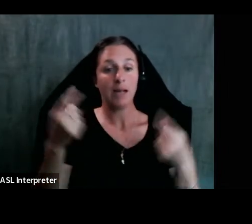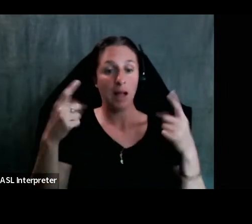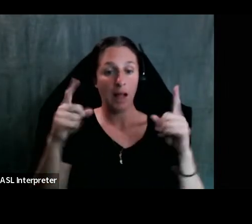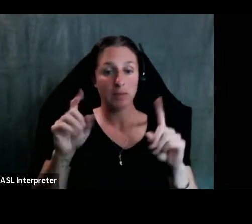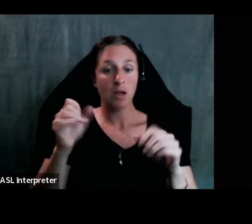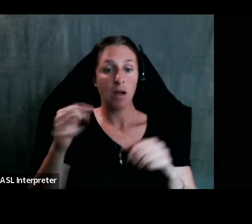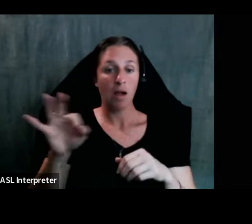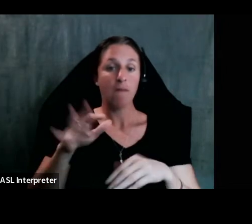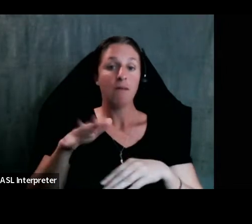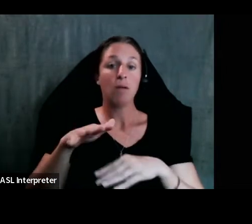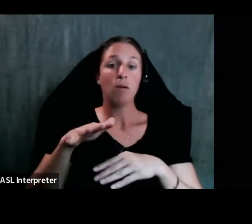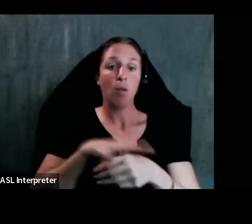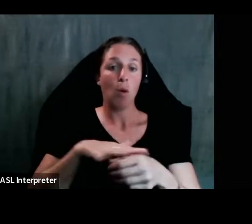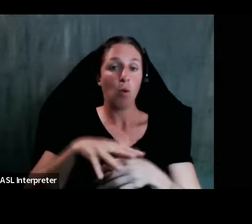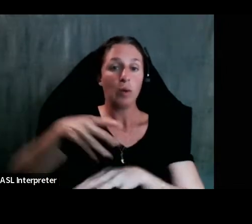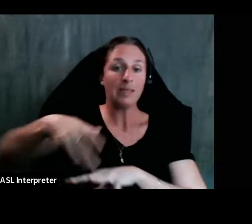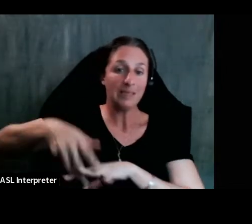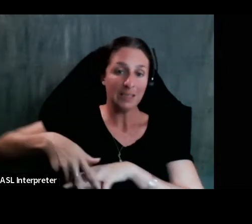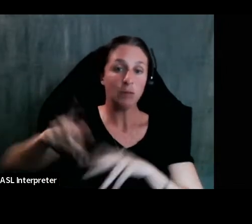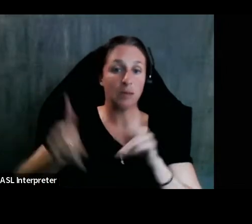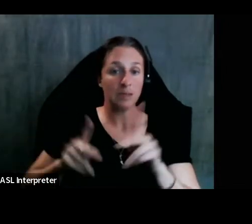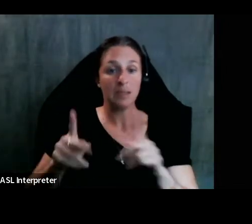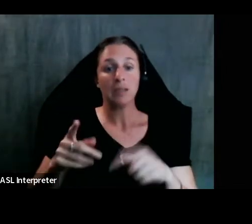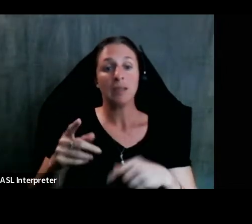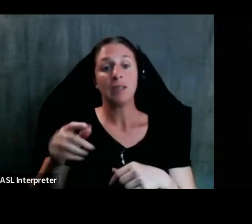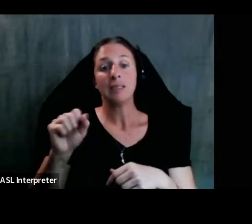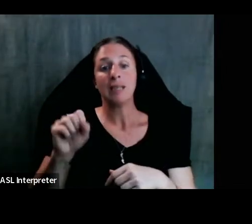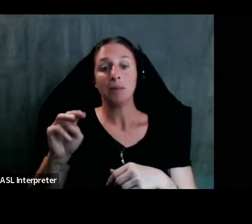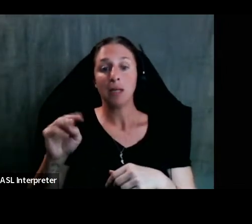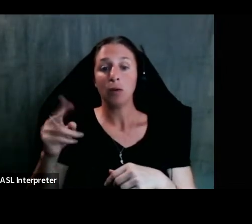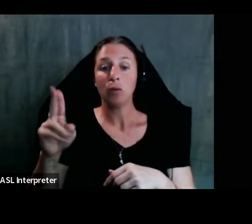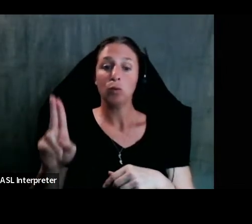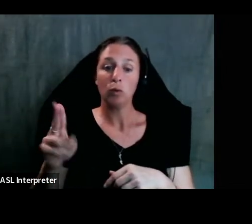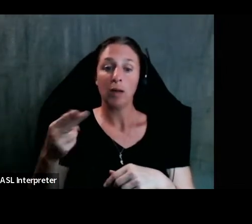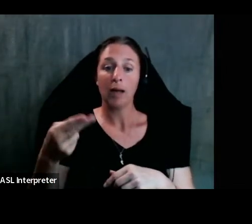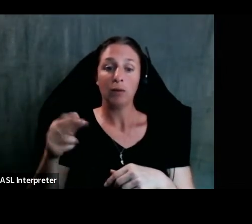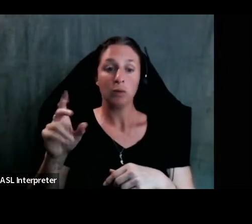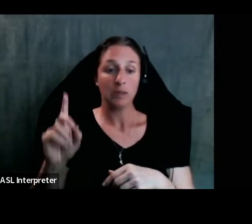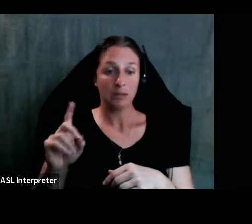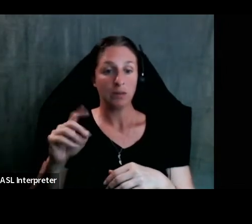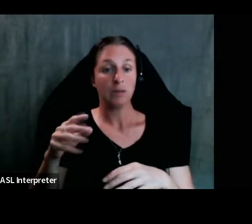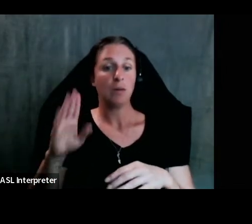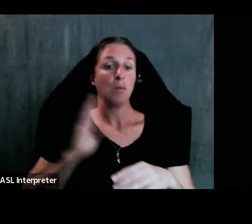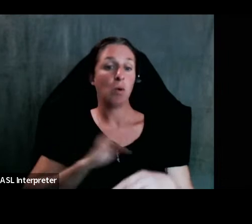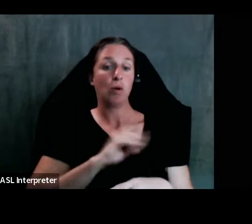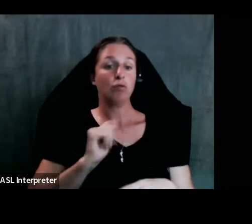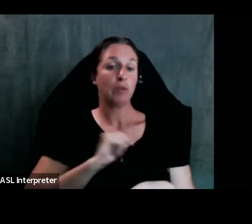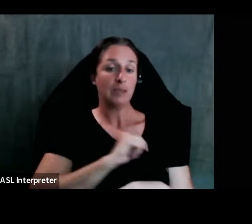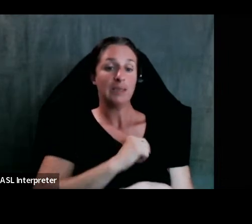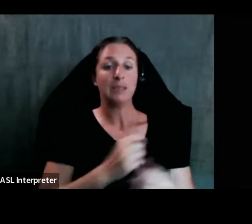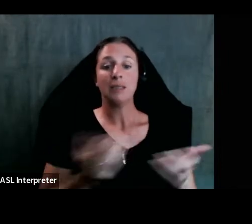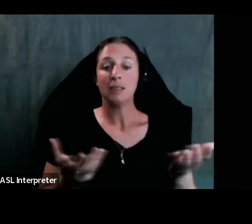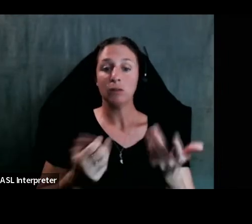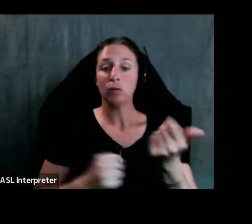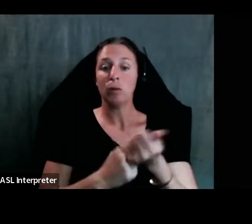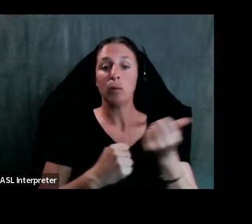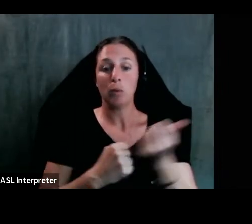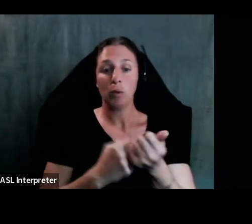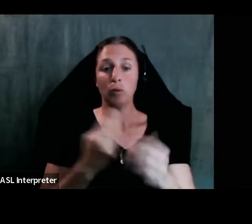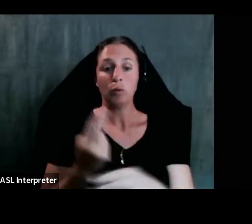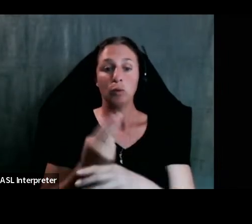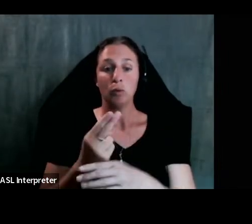local Indigenous peoples. And whereas the San Mateo Union High School District Board of Trustees hereby supports the use of